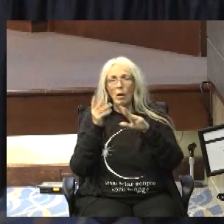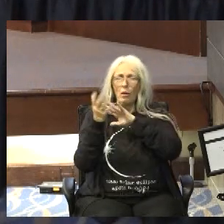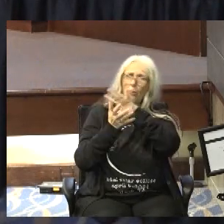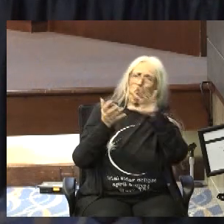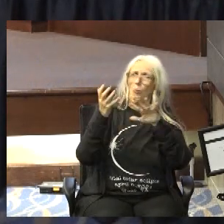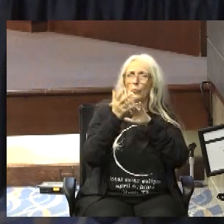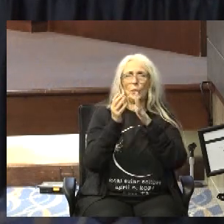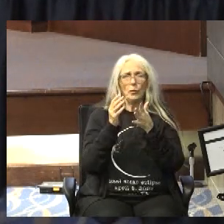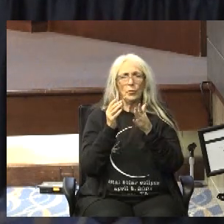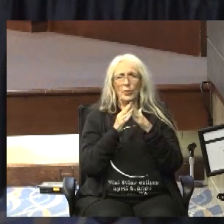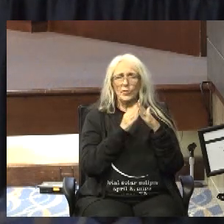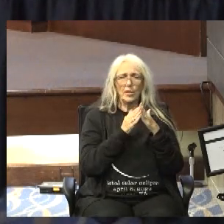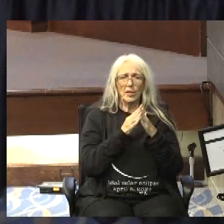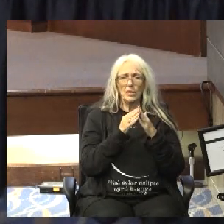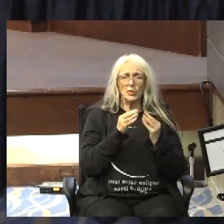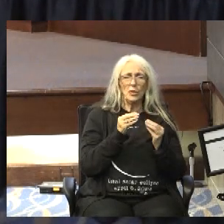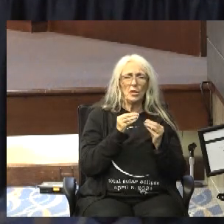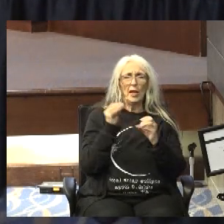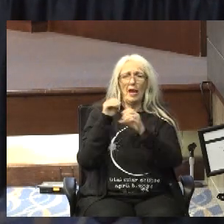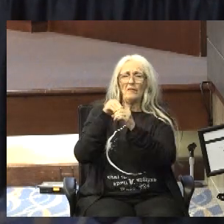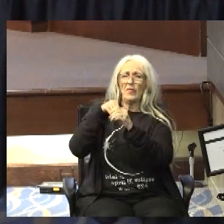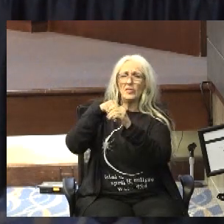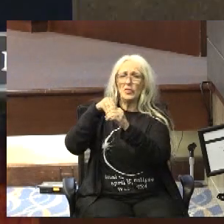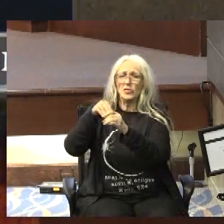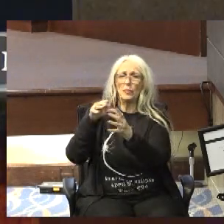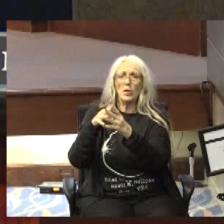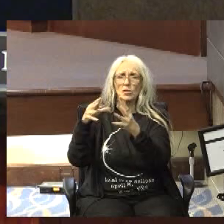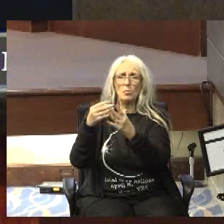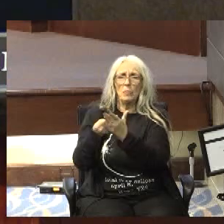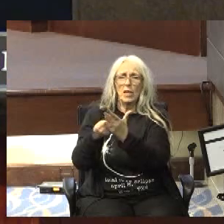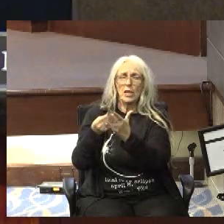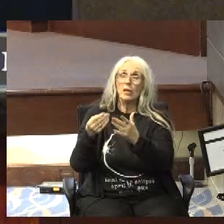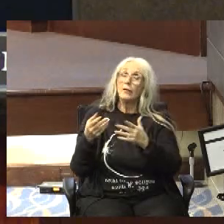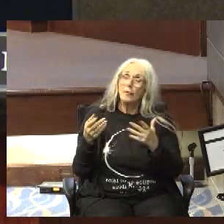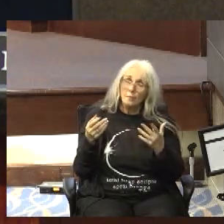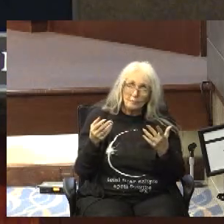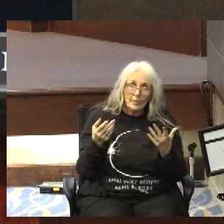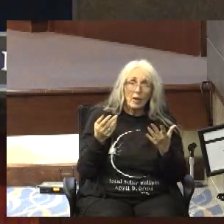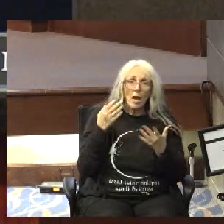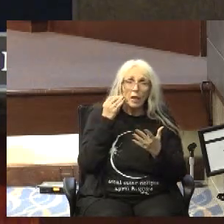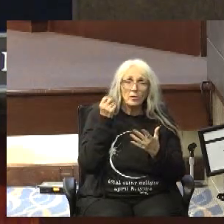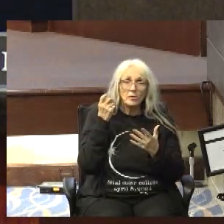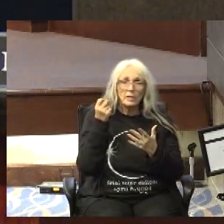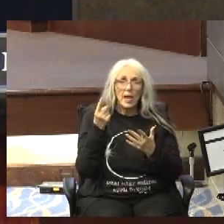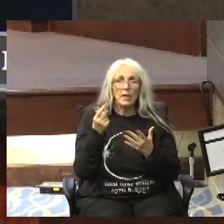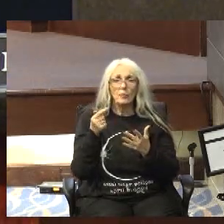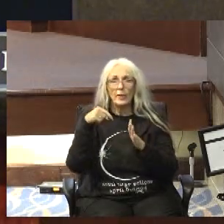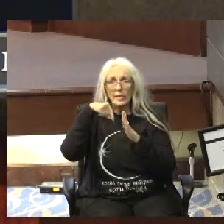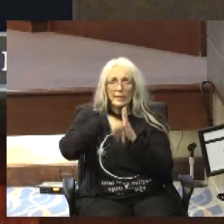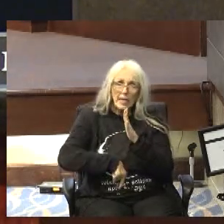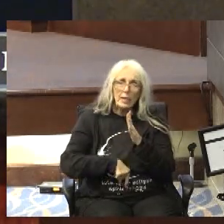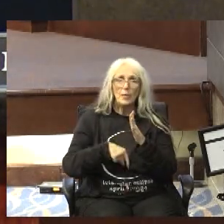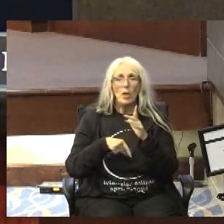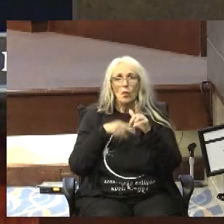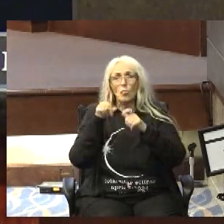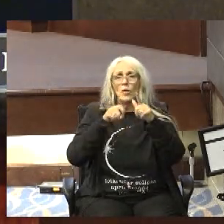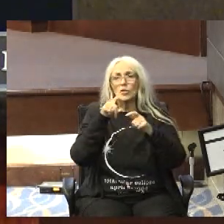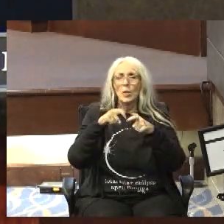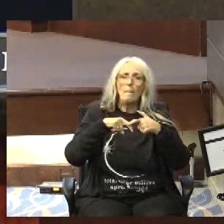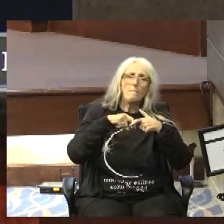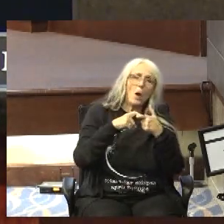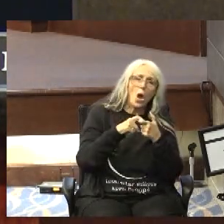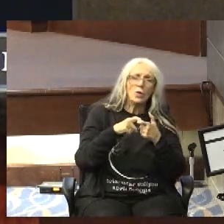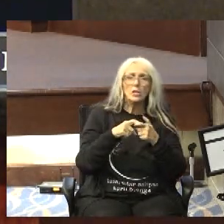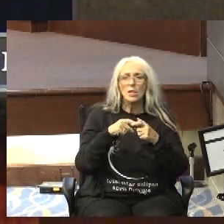city is contributing this amount of money. That doesn't mean that we don't need to go deep, ask questions, have a robust policy debate about